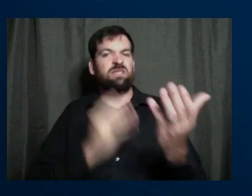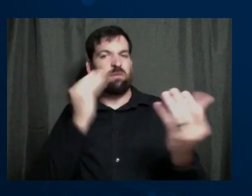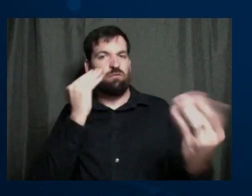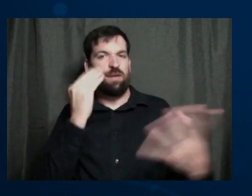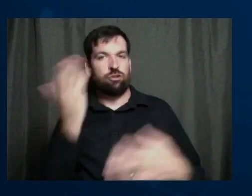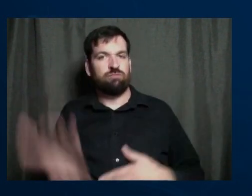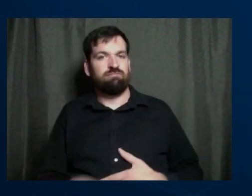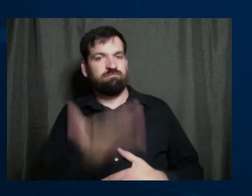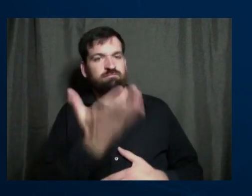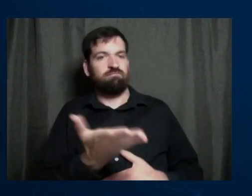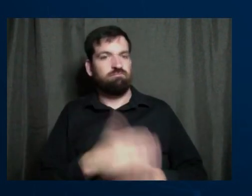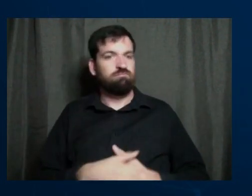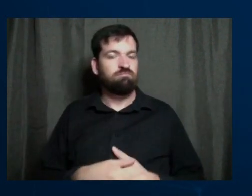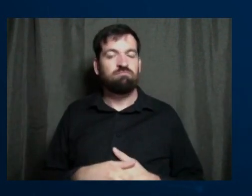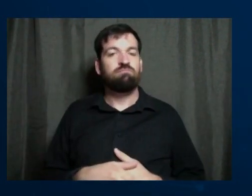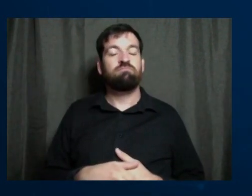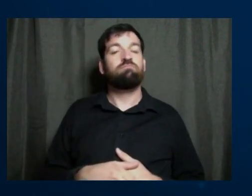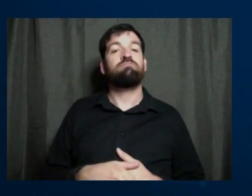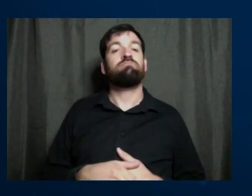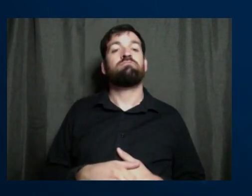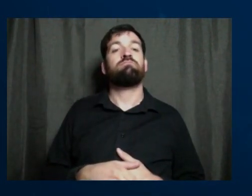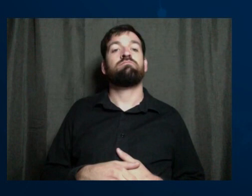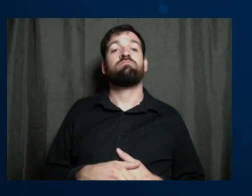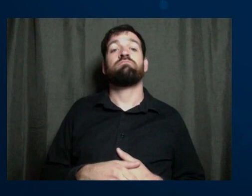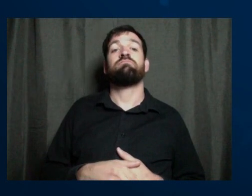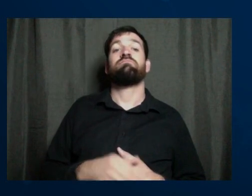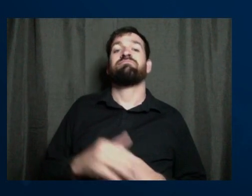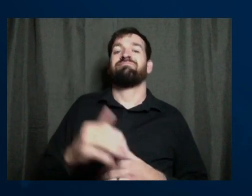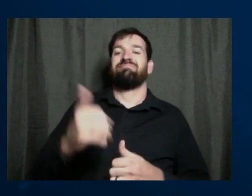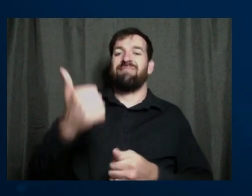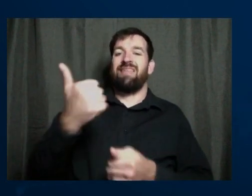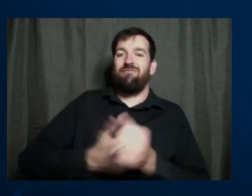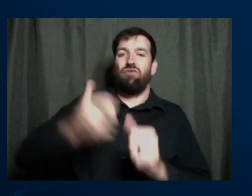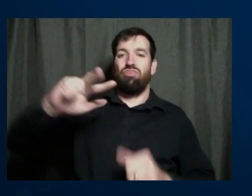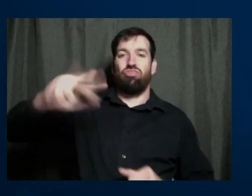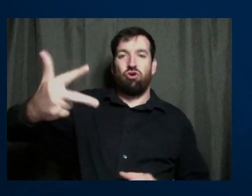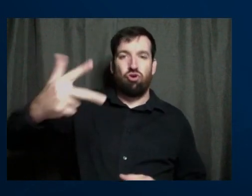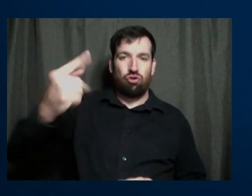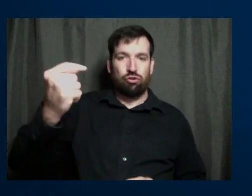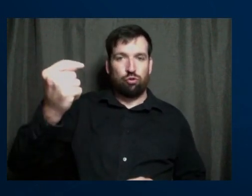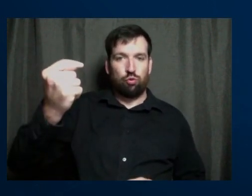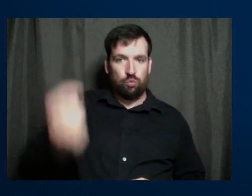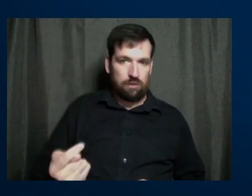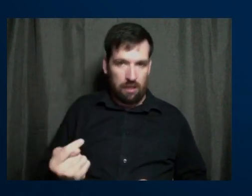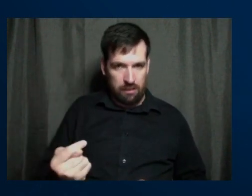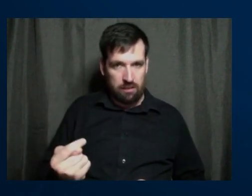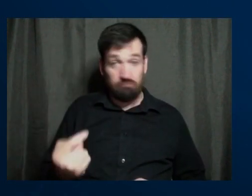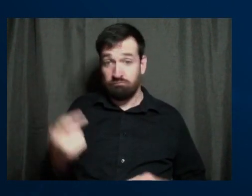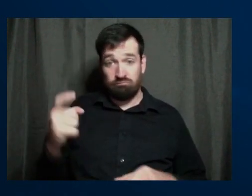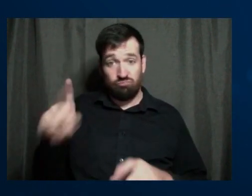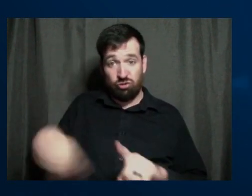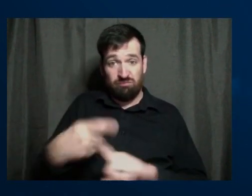every third Tuesday from noon to 1, and all people have to do is just register, right, Judy?